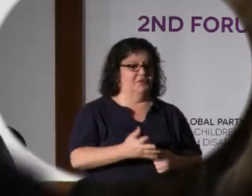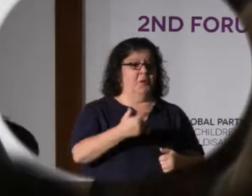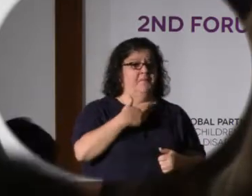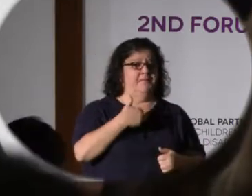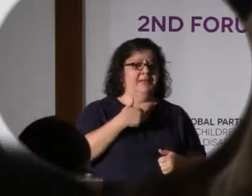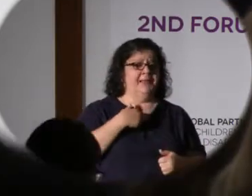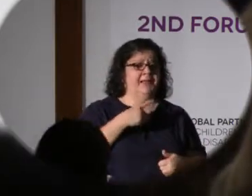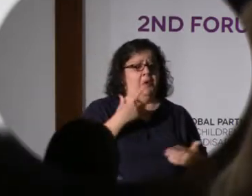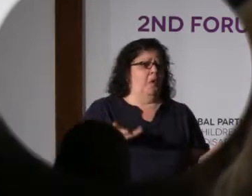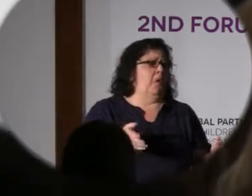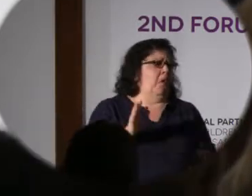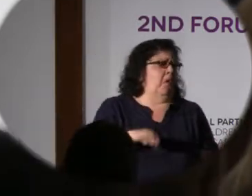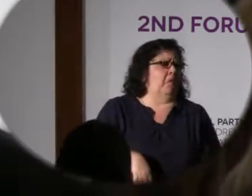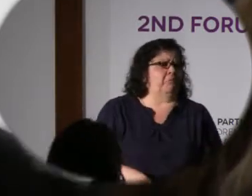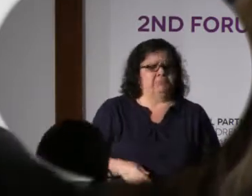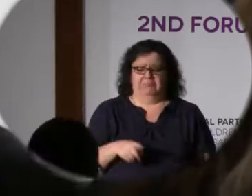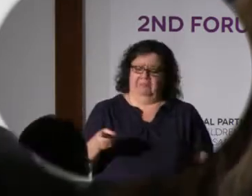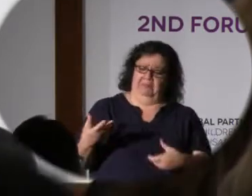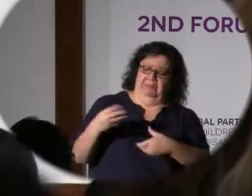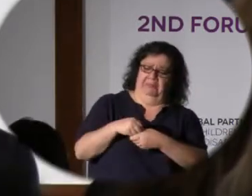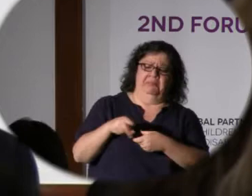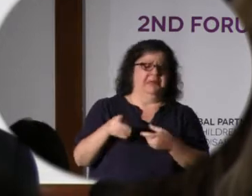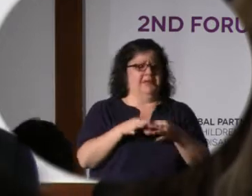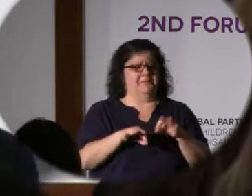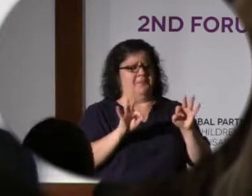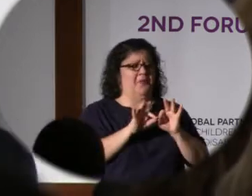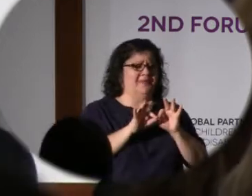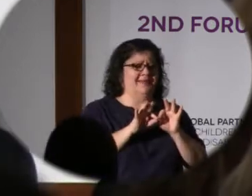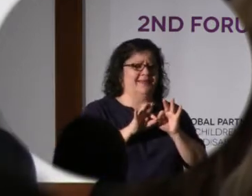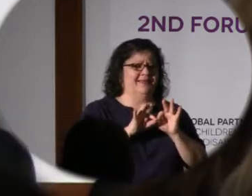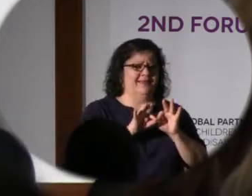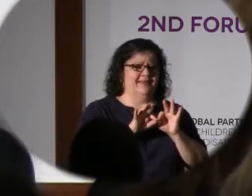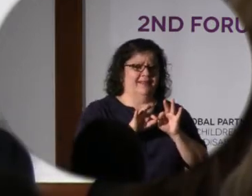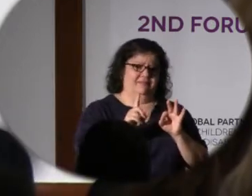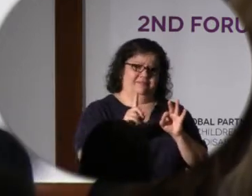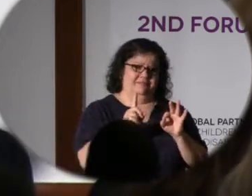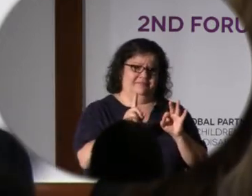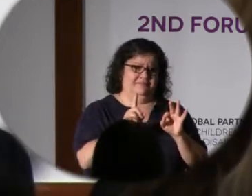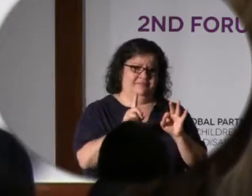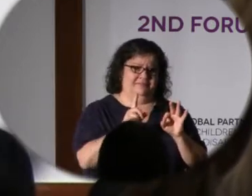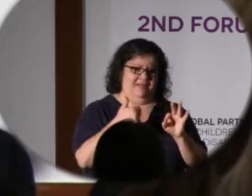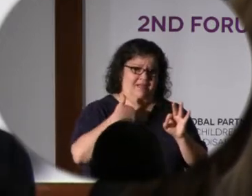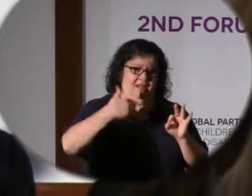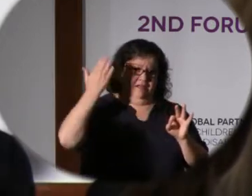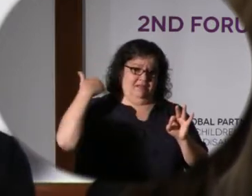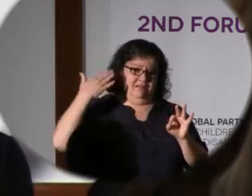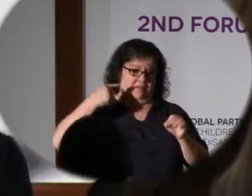political activities by twinning with the movement of people from